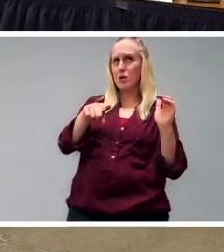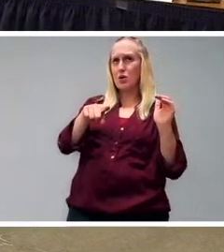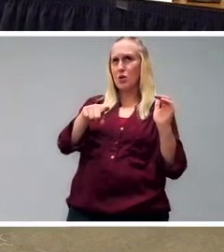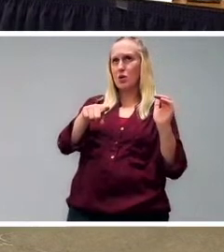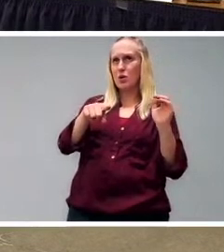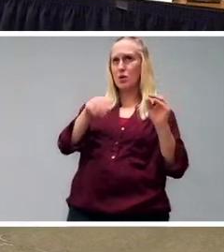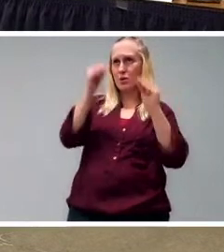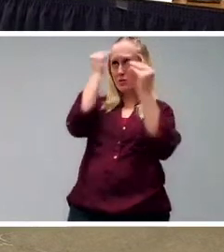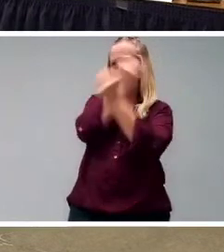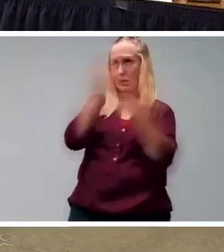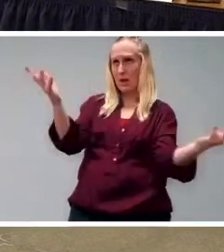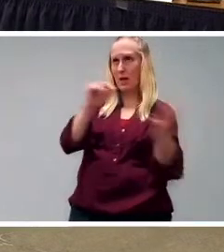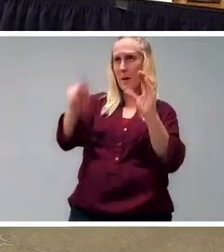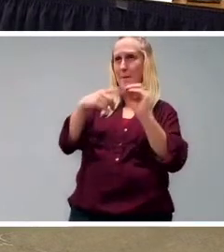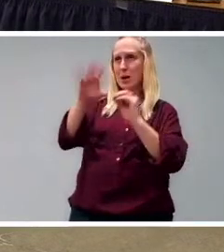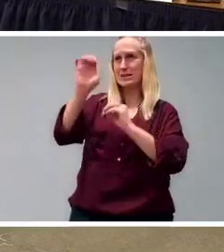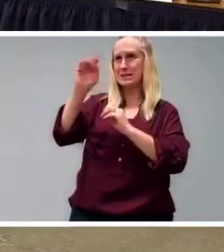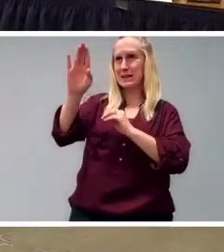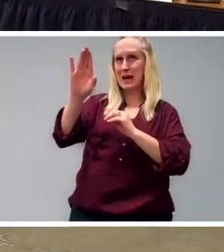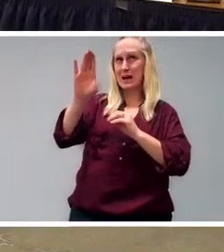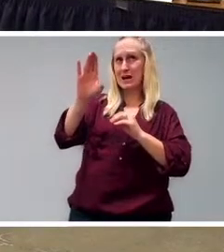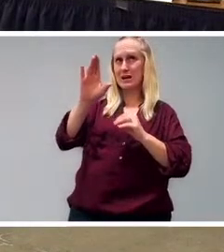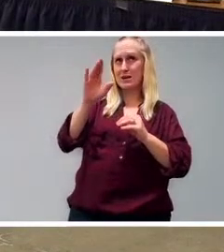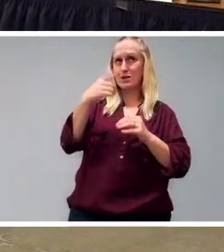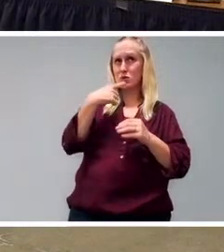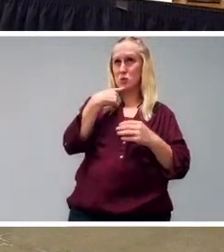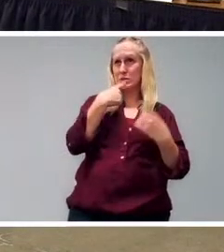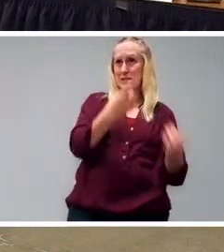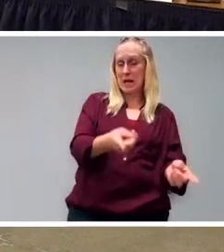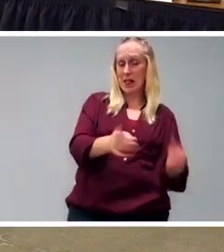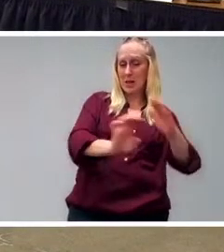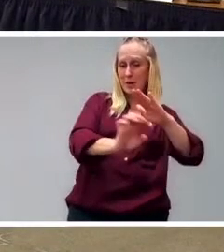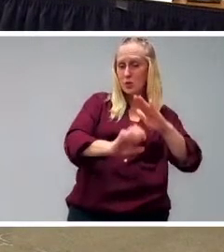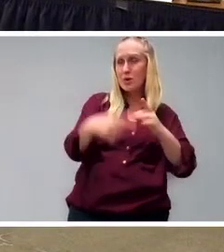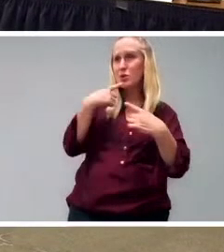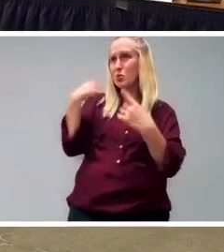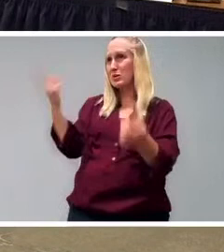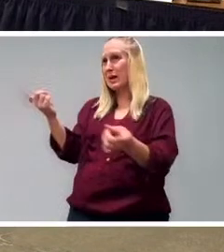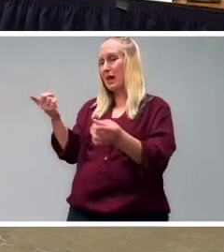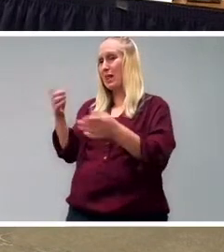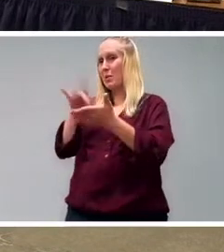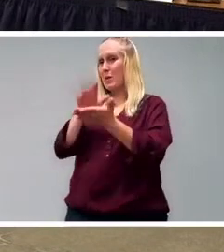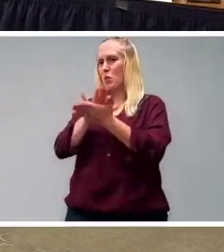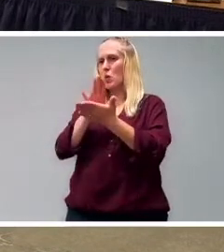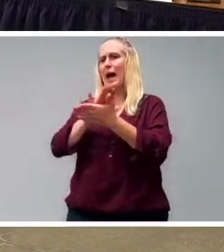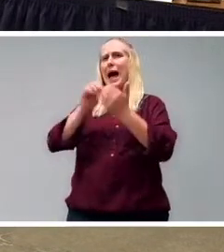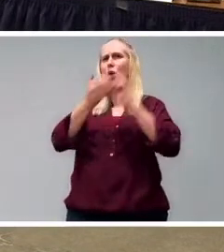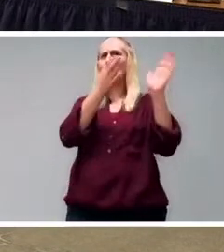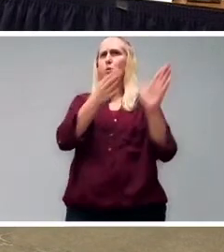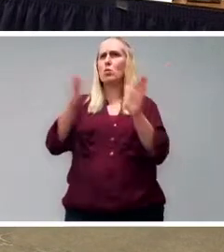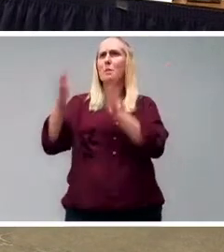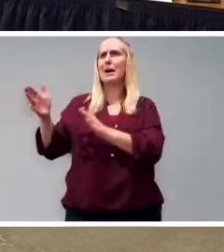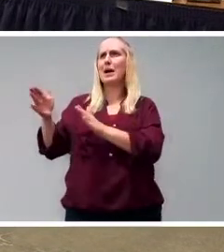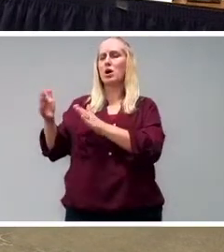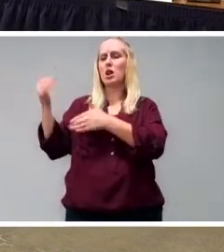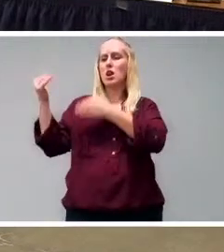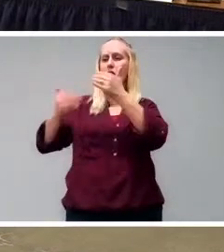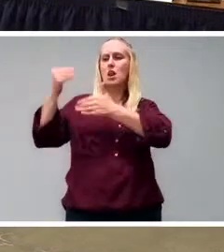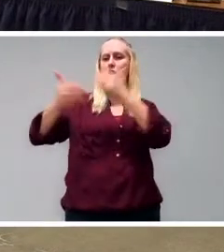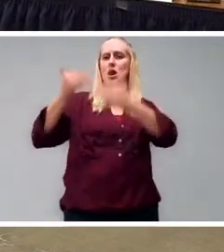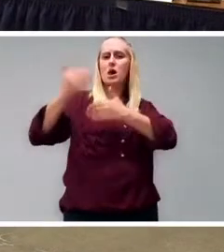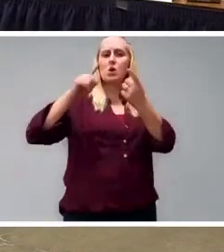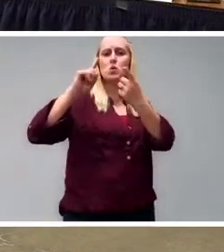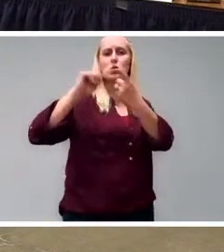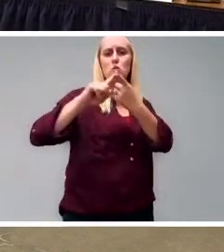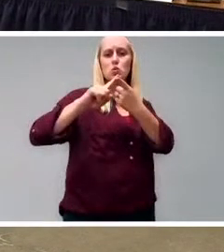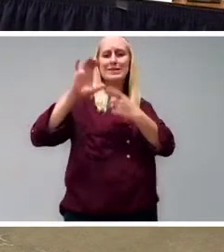know about it, or middle school, or how do you prepare the pathway, pipeline to CTEC? We